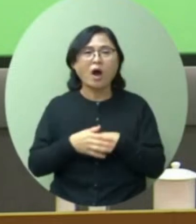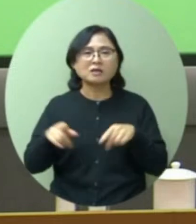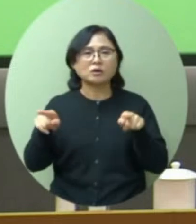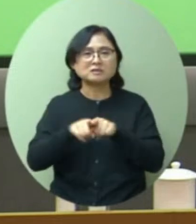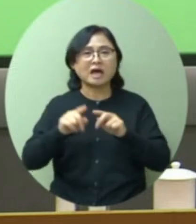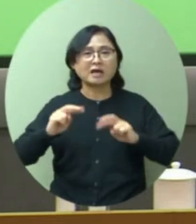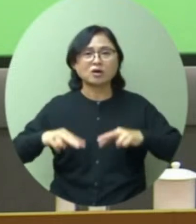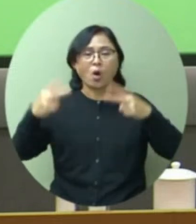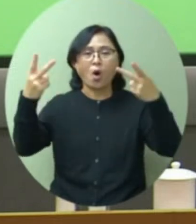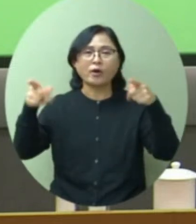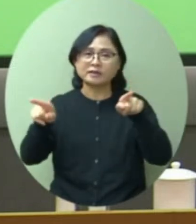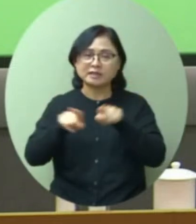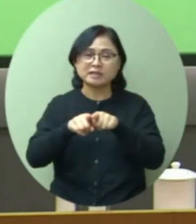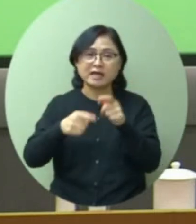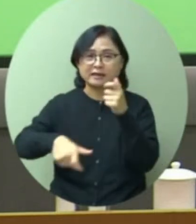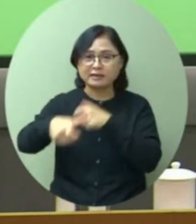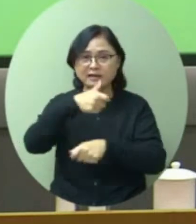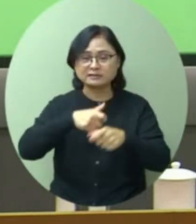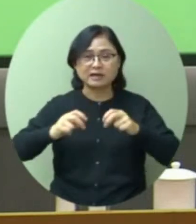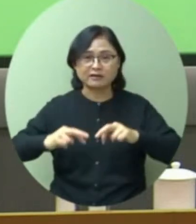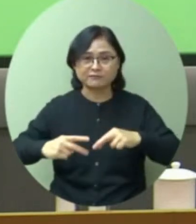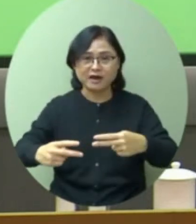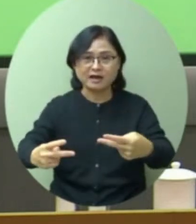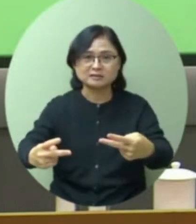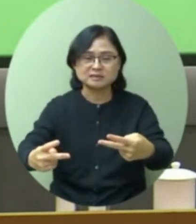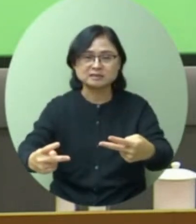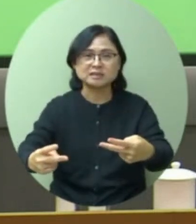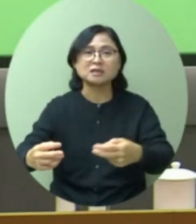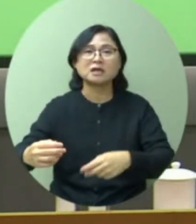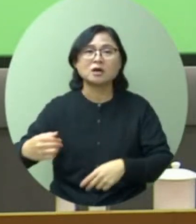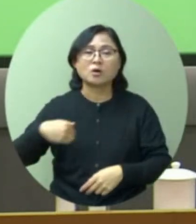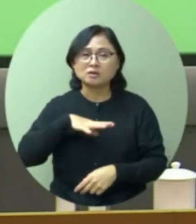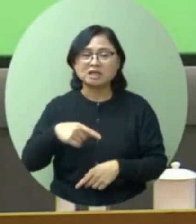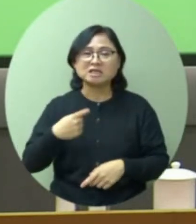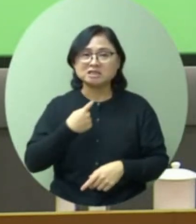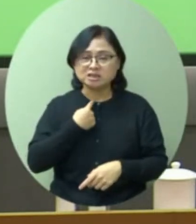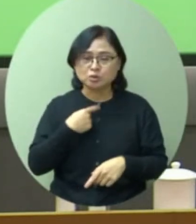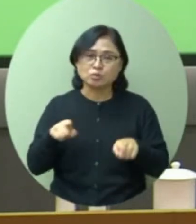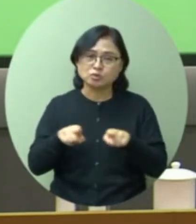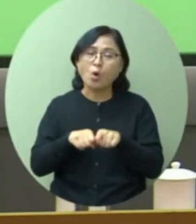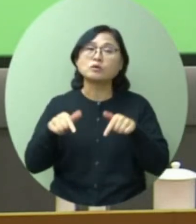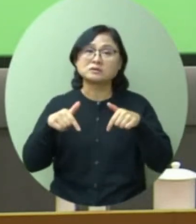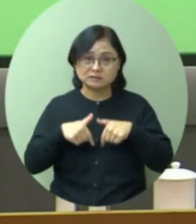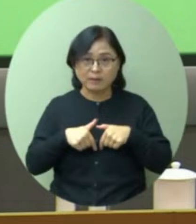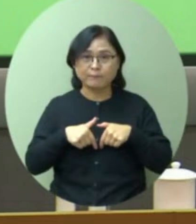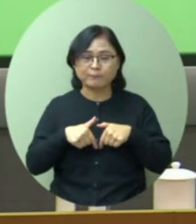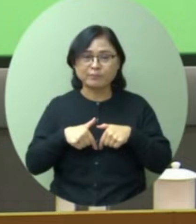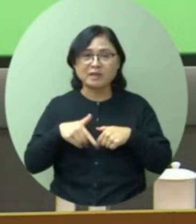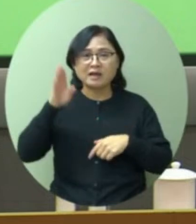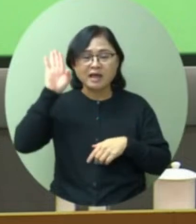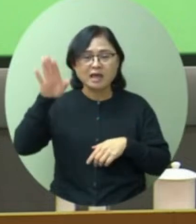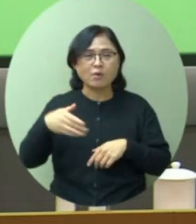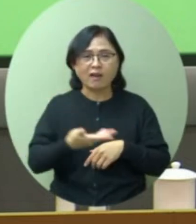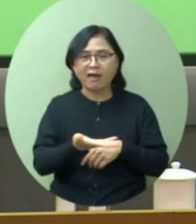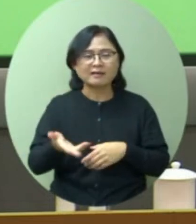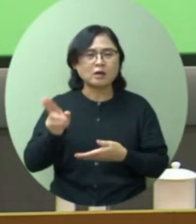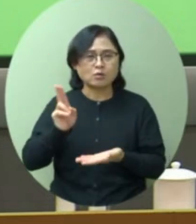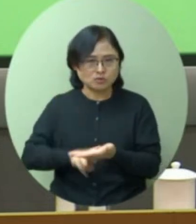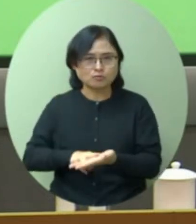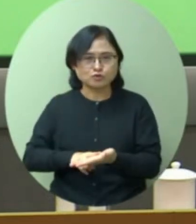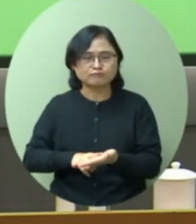is this togetherness that I want everybody to subscribe to, because working